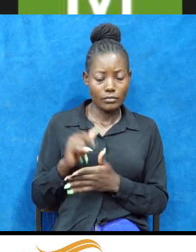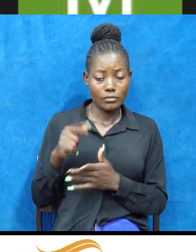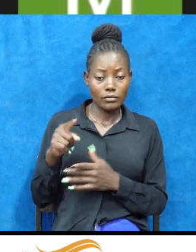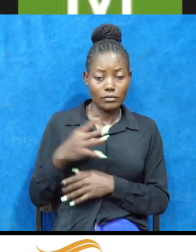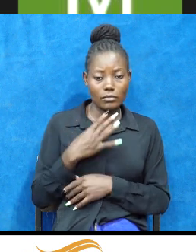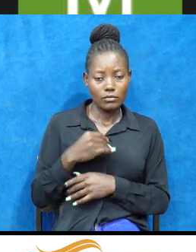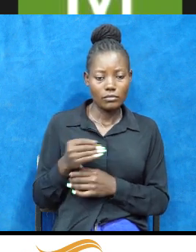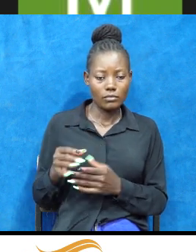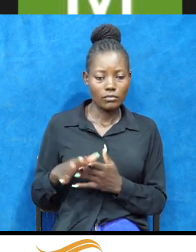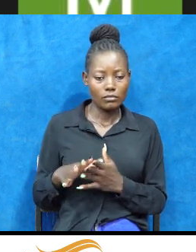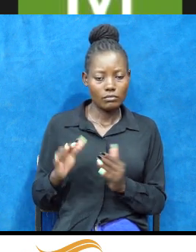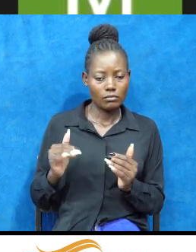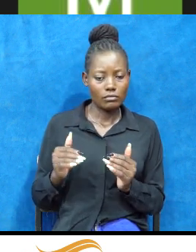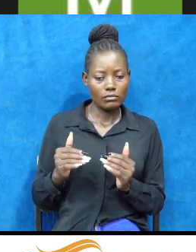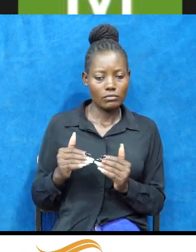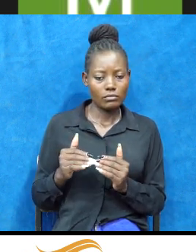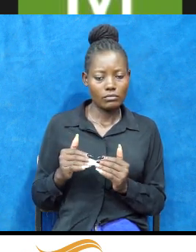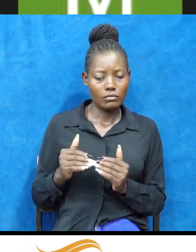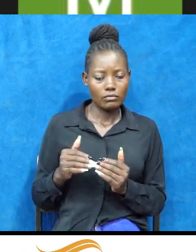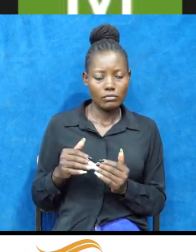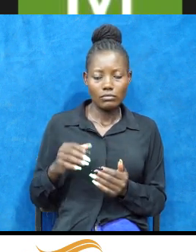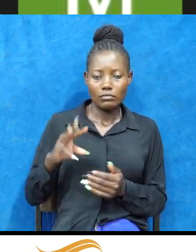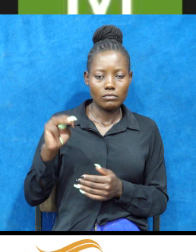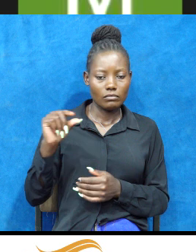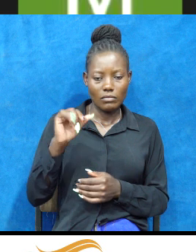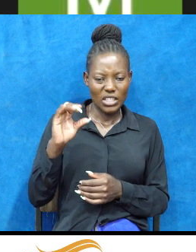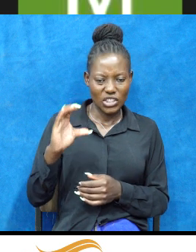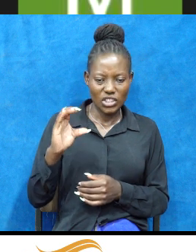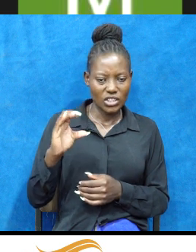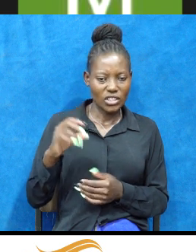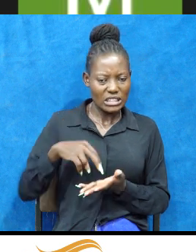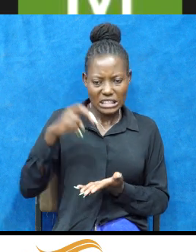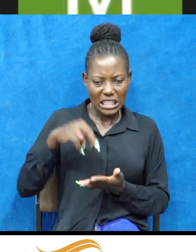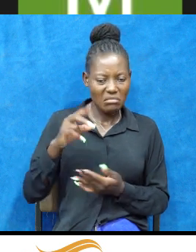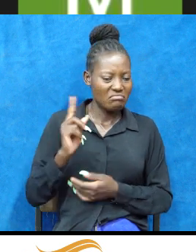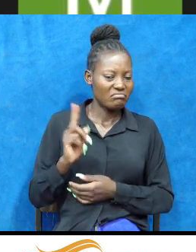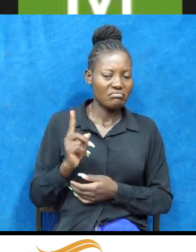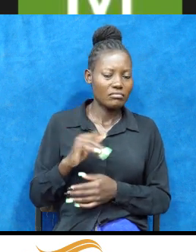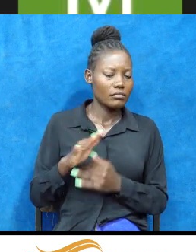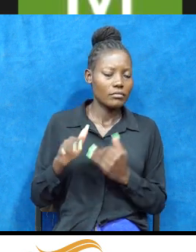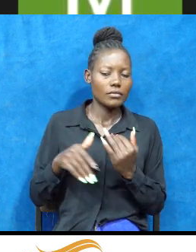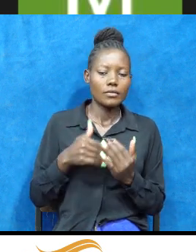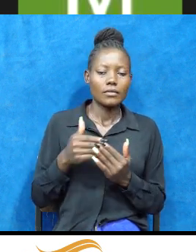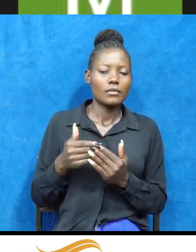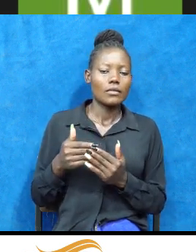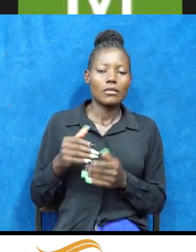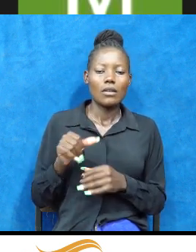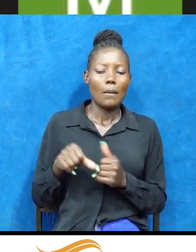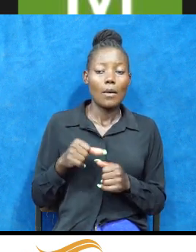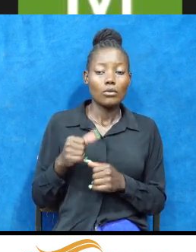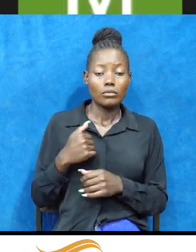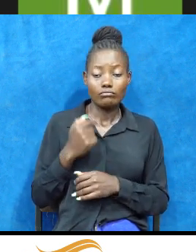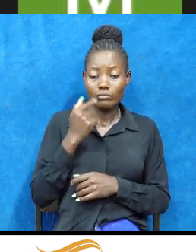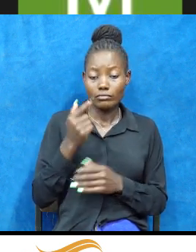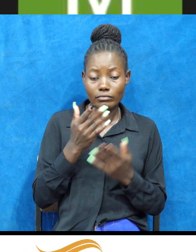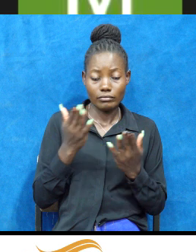want. There is no magic jump. There's no magic drill. It's all about, I would say this to